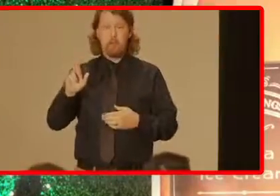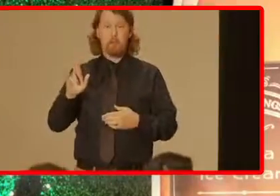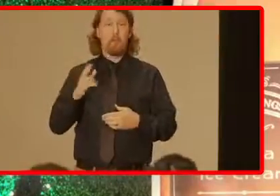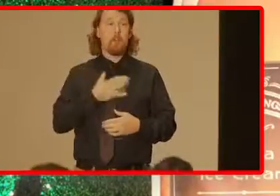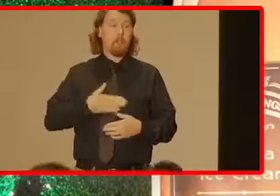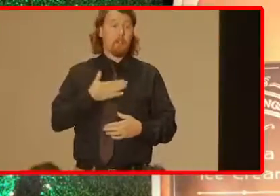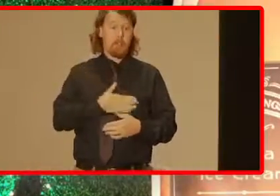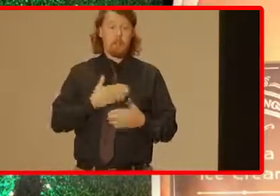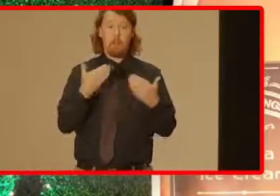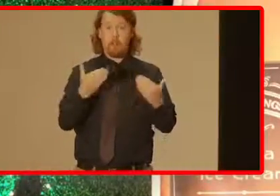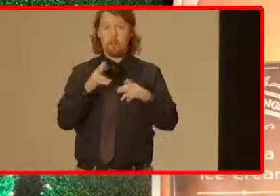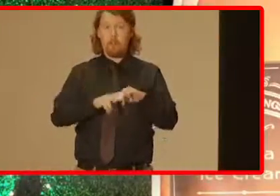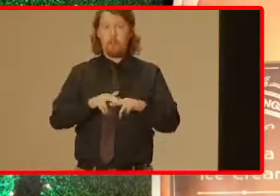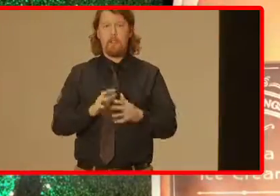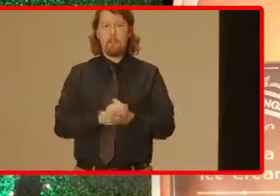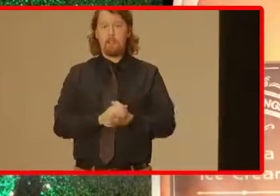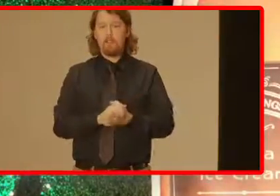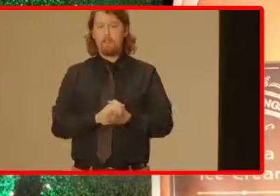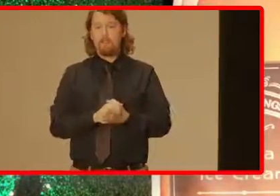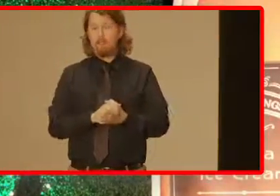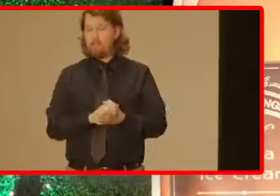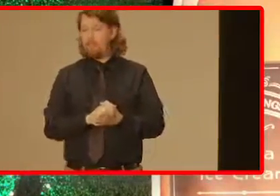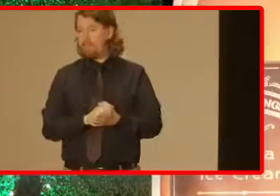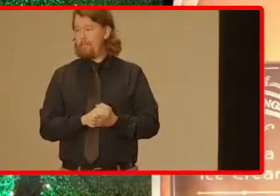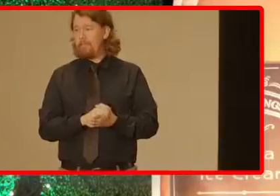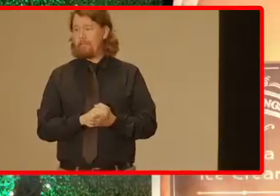be seated. Thank you again.